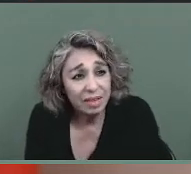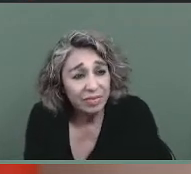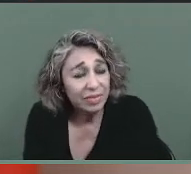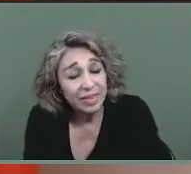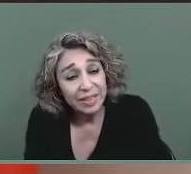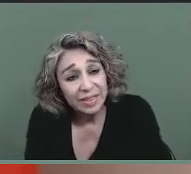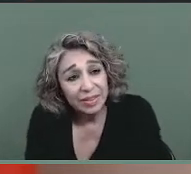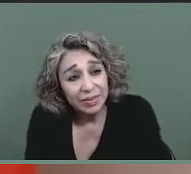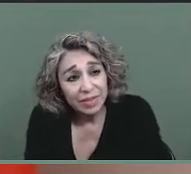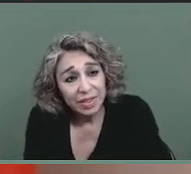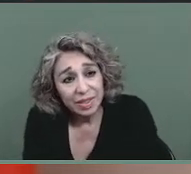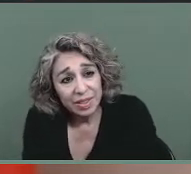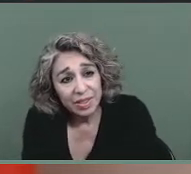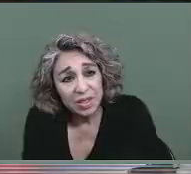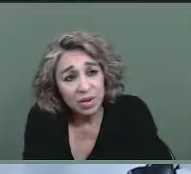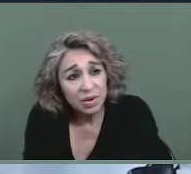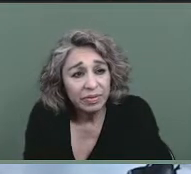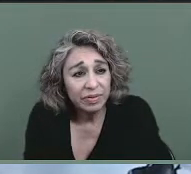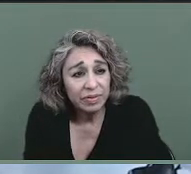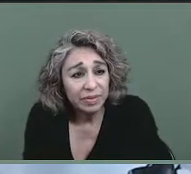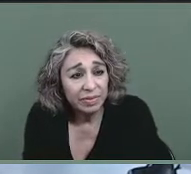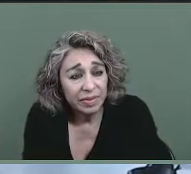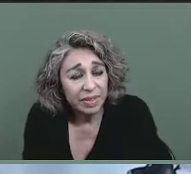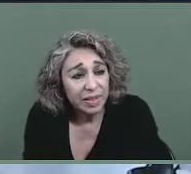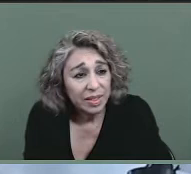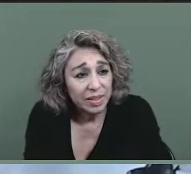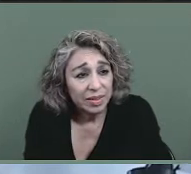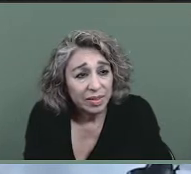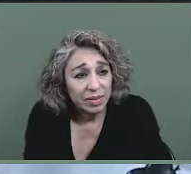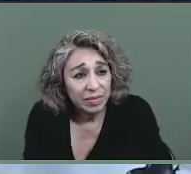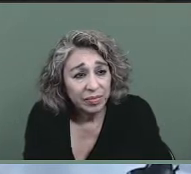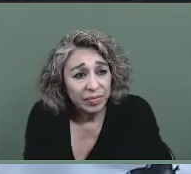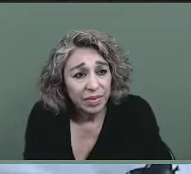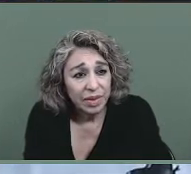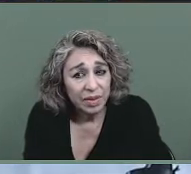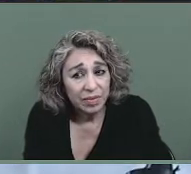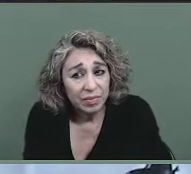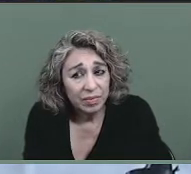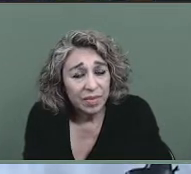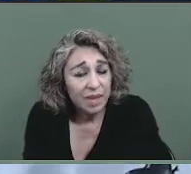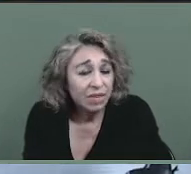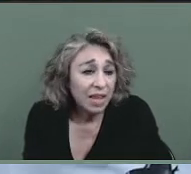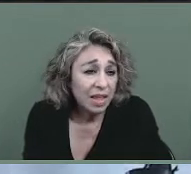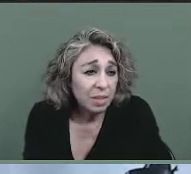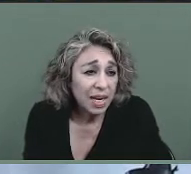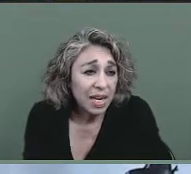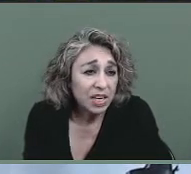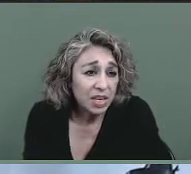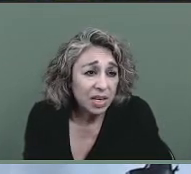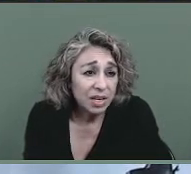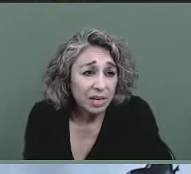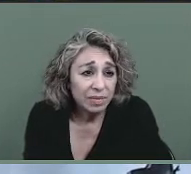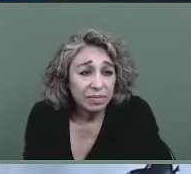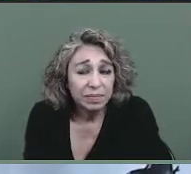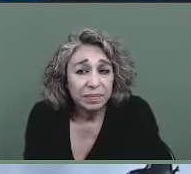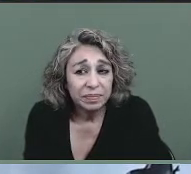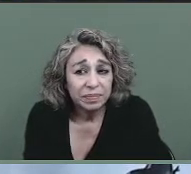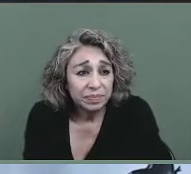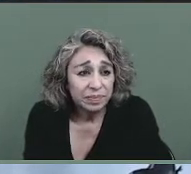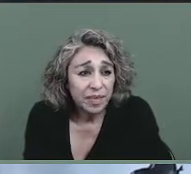half so if if he had the medication